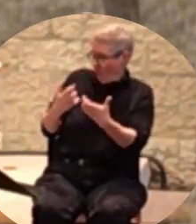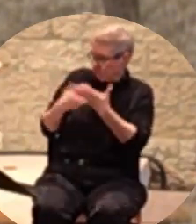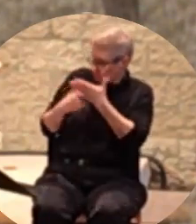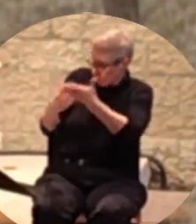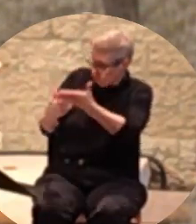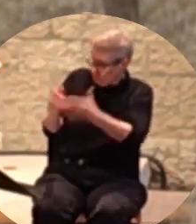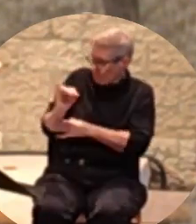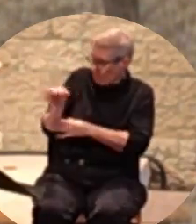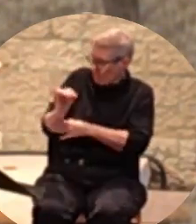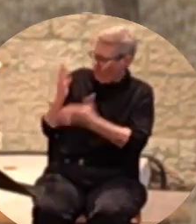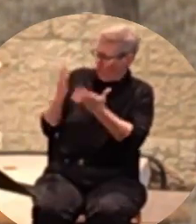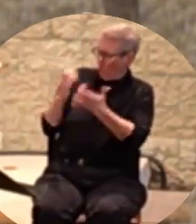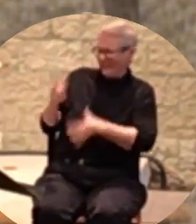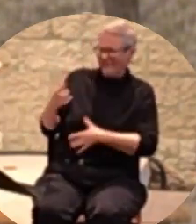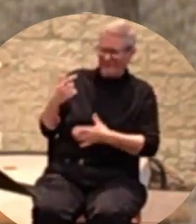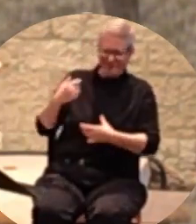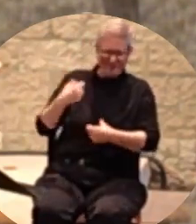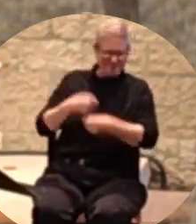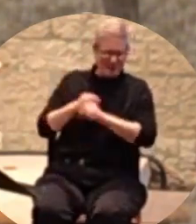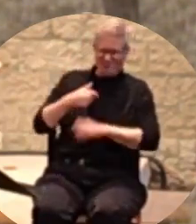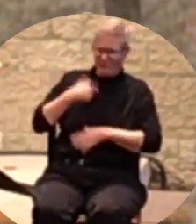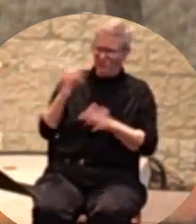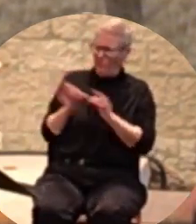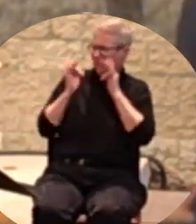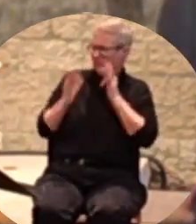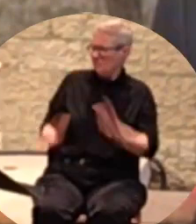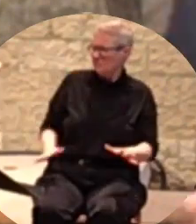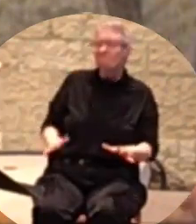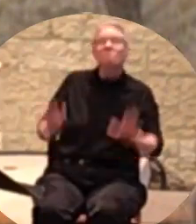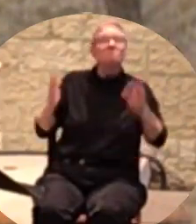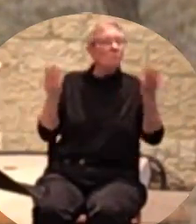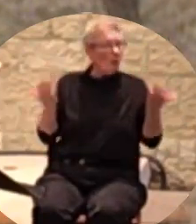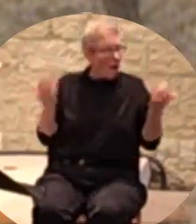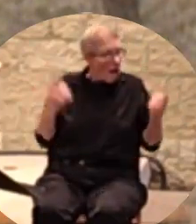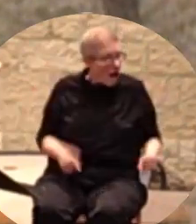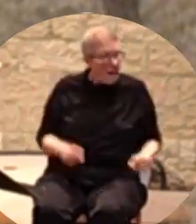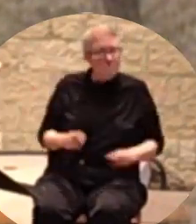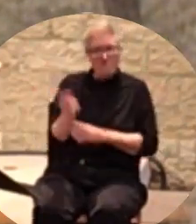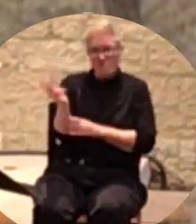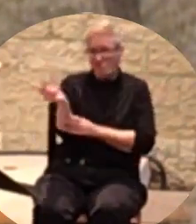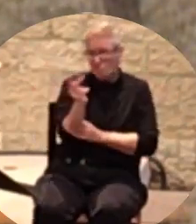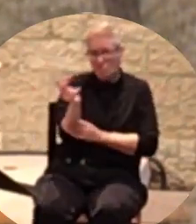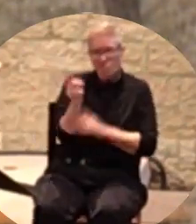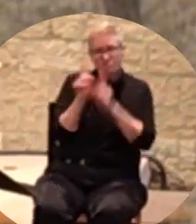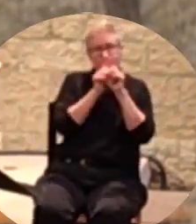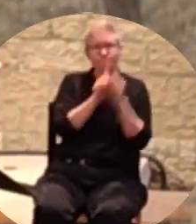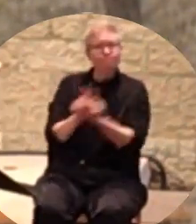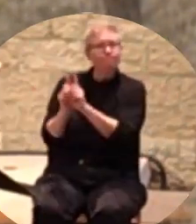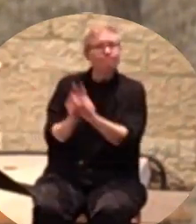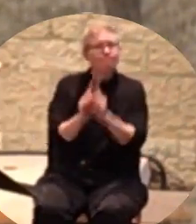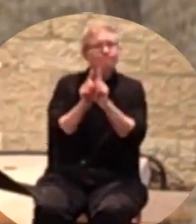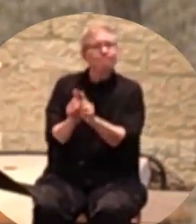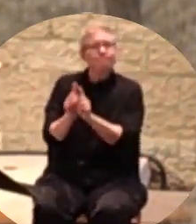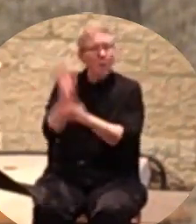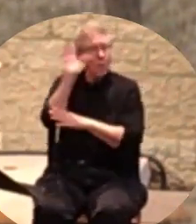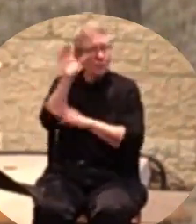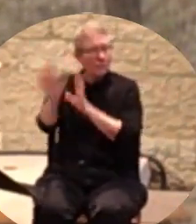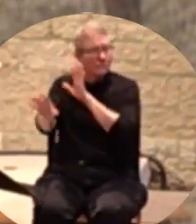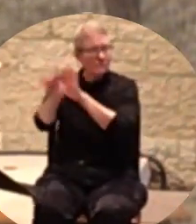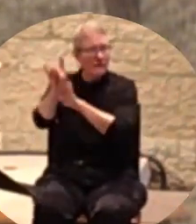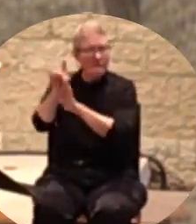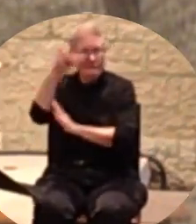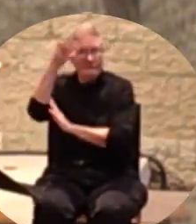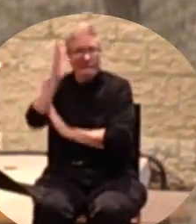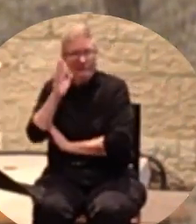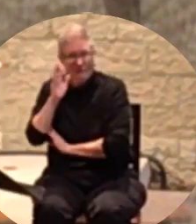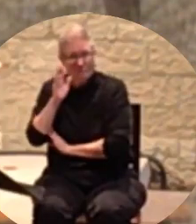made me so useless. And so they set off together to find God. At the park, Timmy began